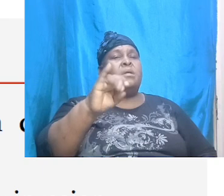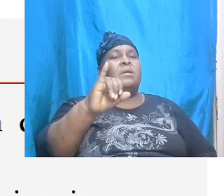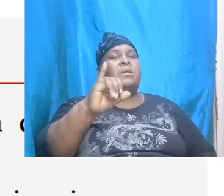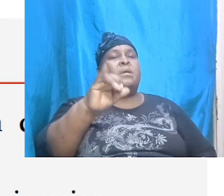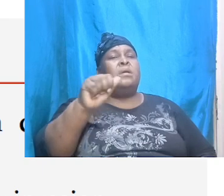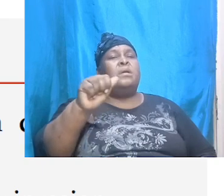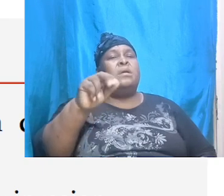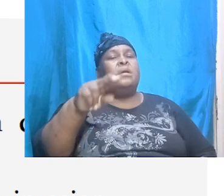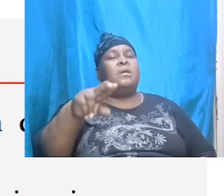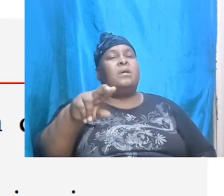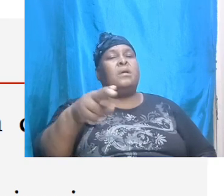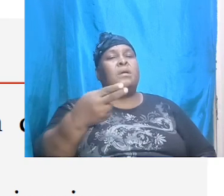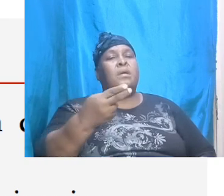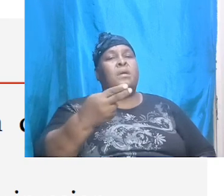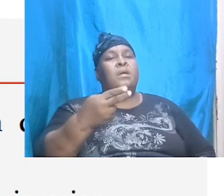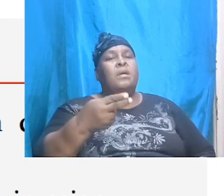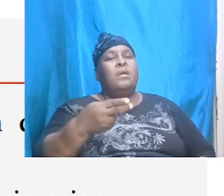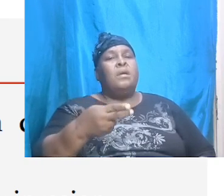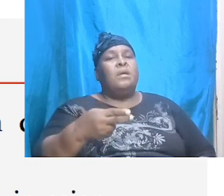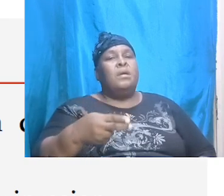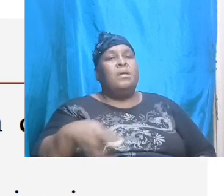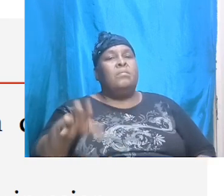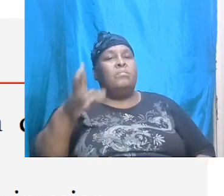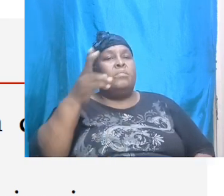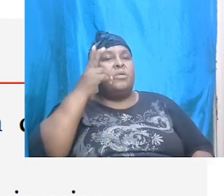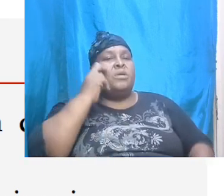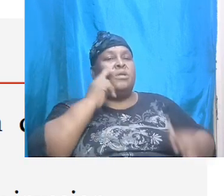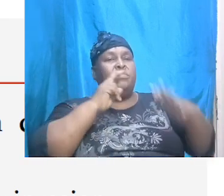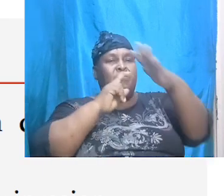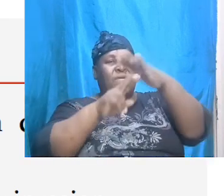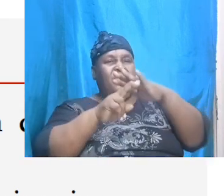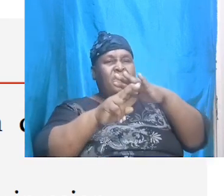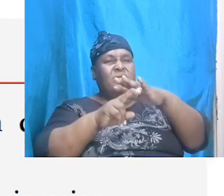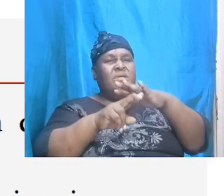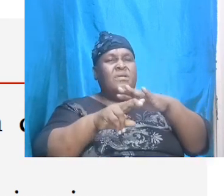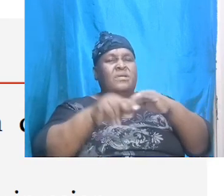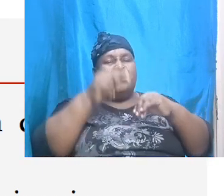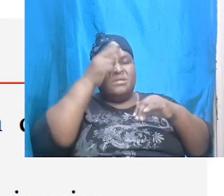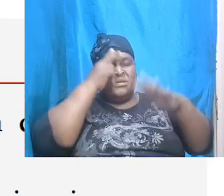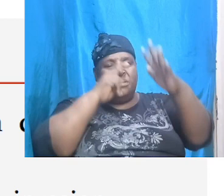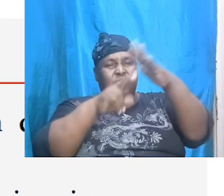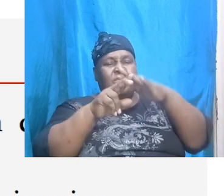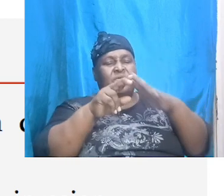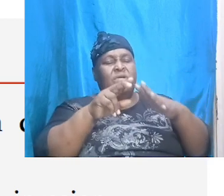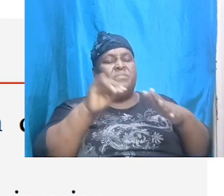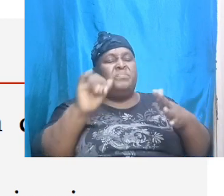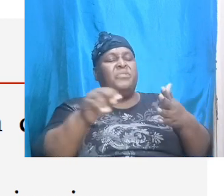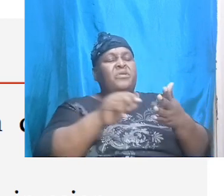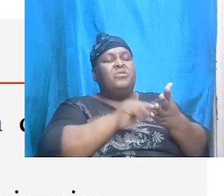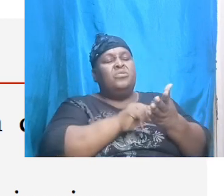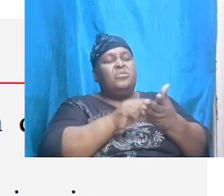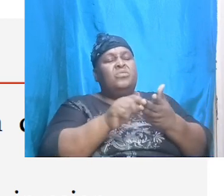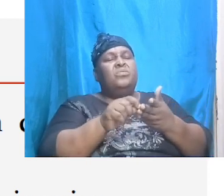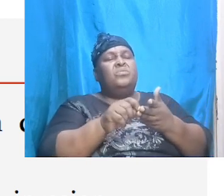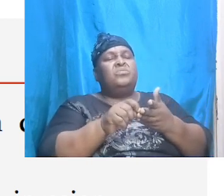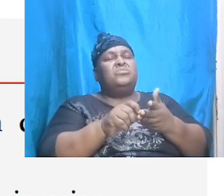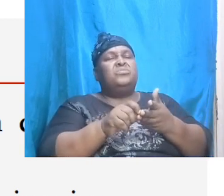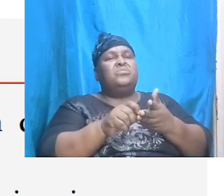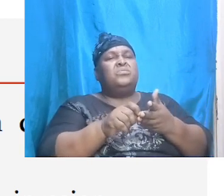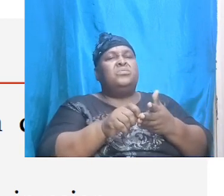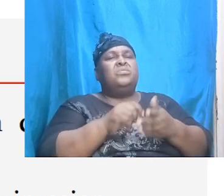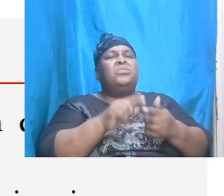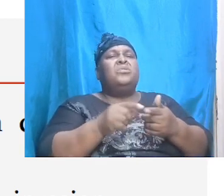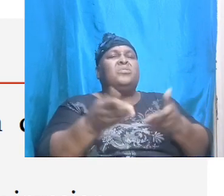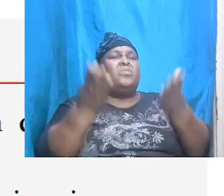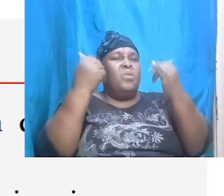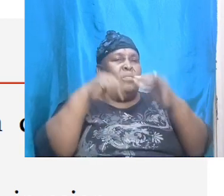is called one of the post exilic prophet. He's a prophet that wrote during a time after they came